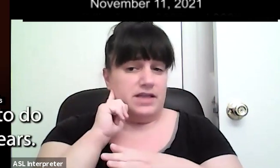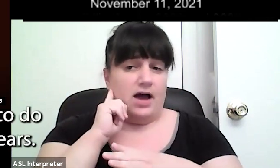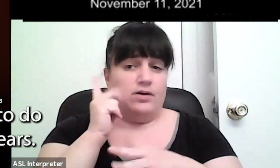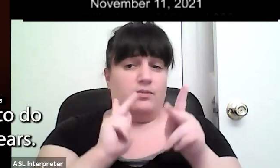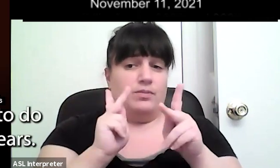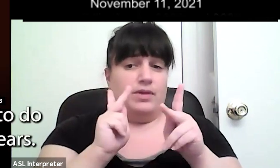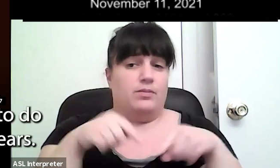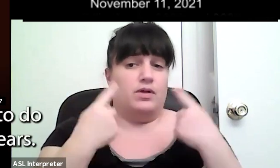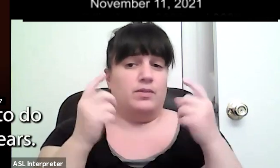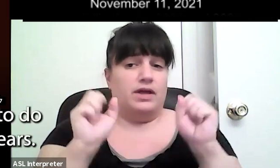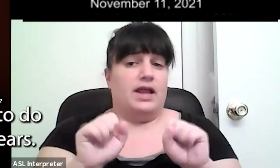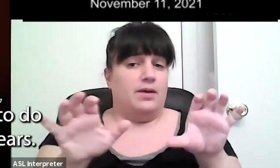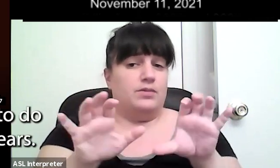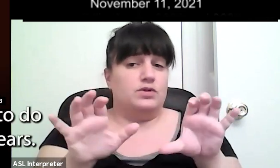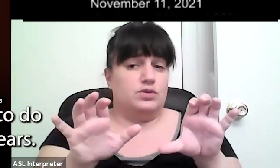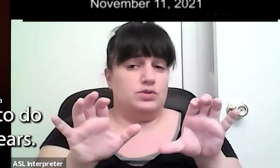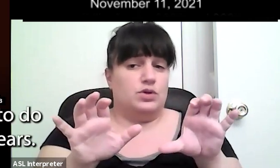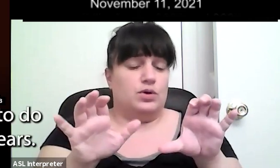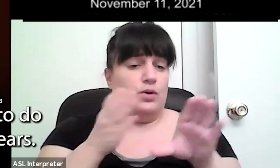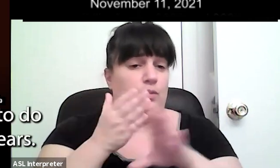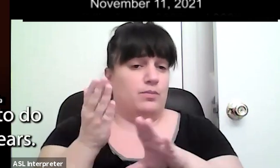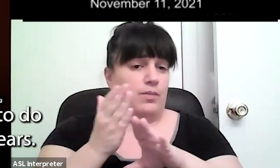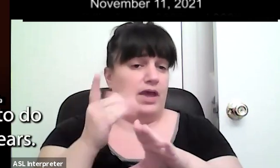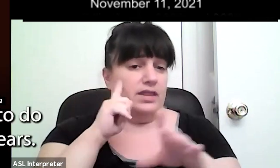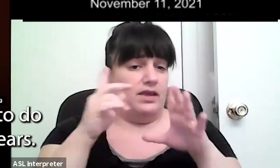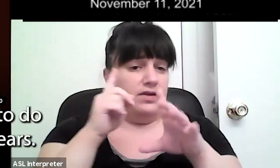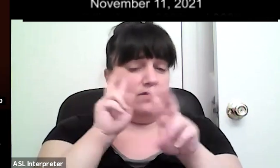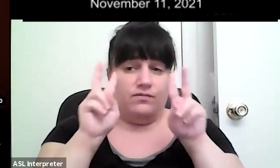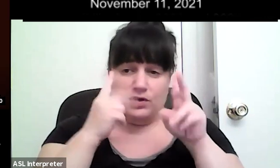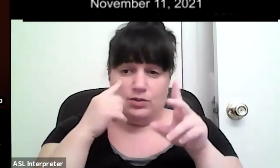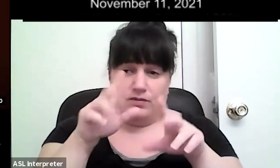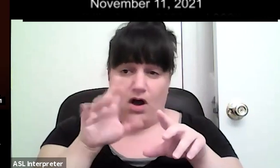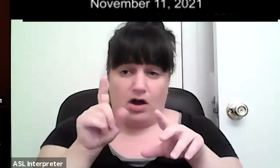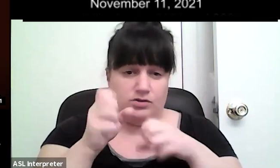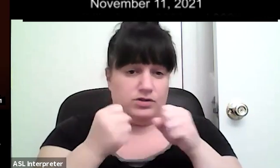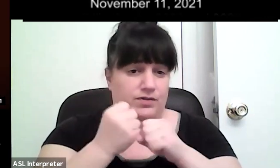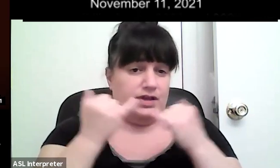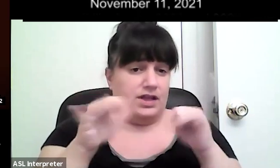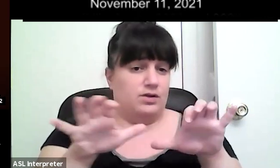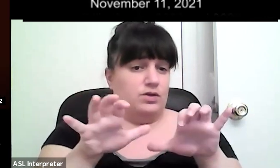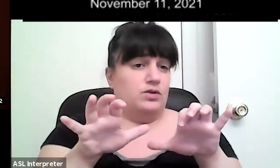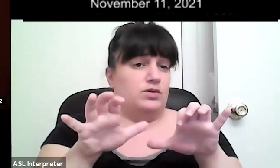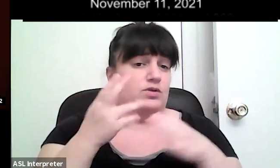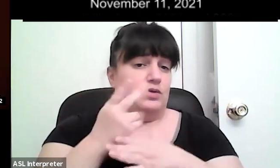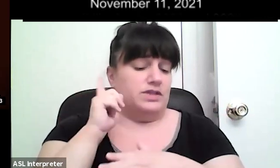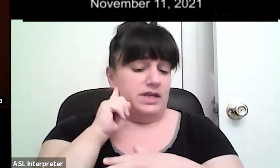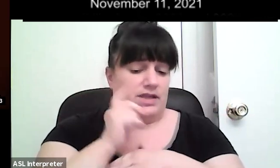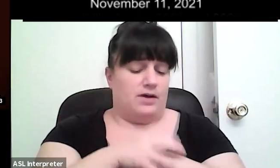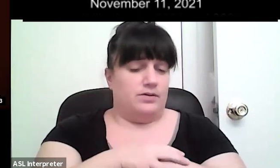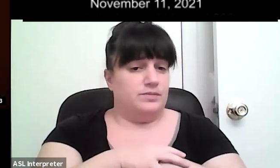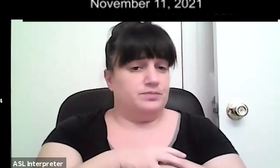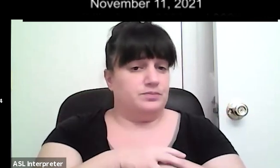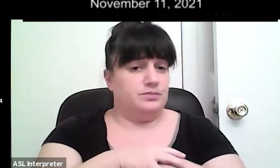have been able to do, mainly visually, for hundreds of years, now I do it using sound.